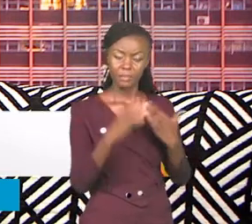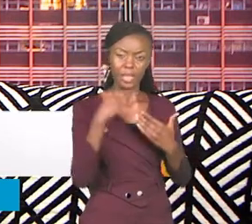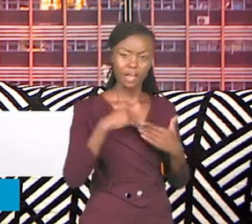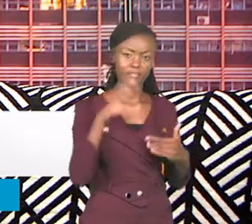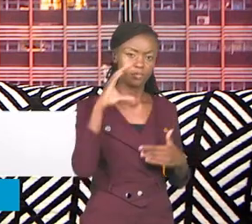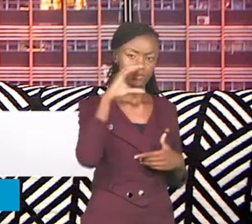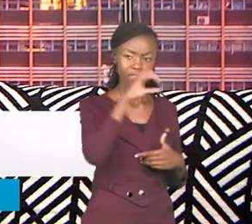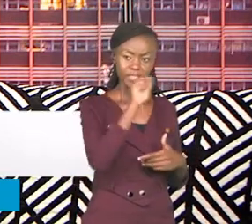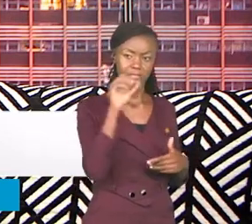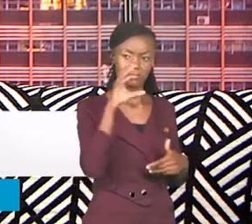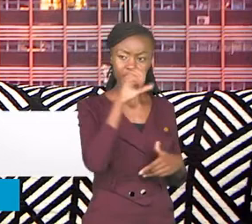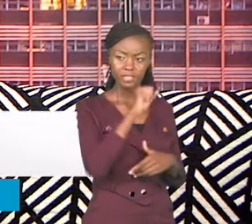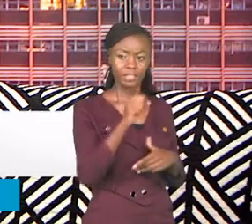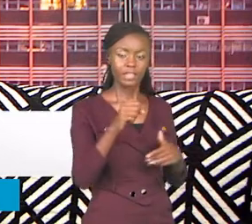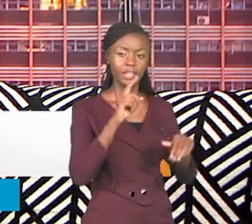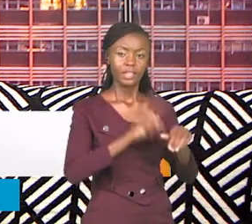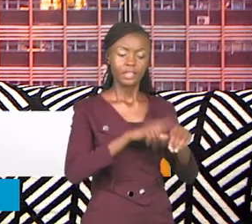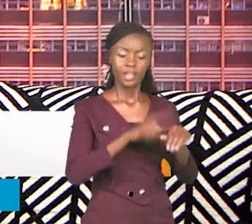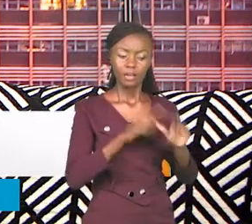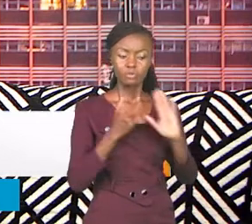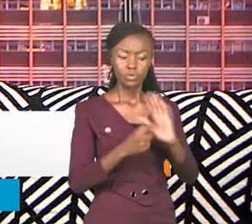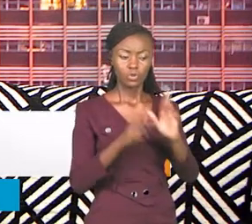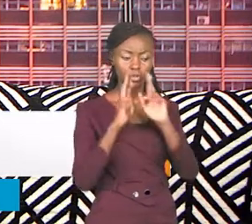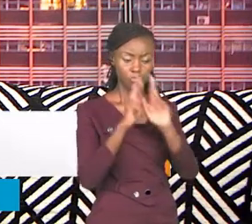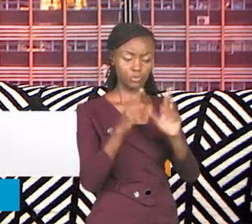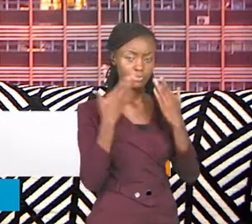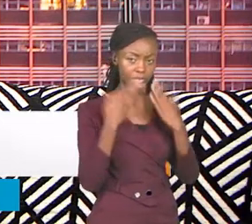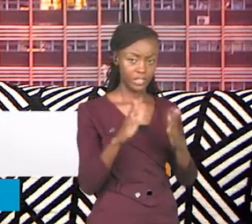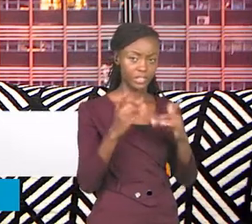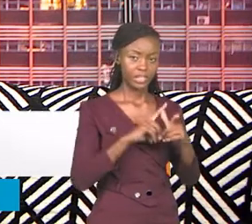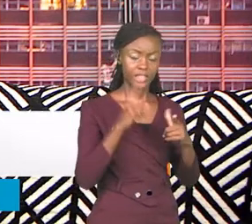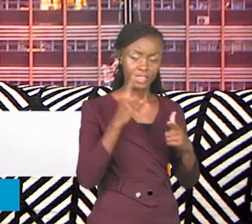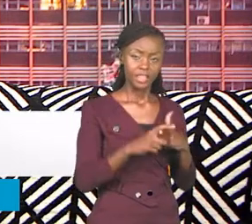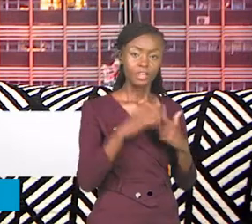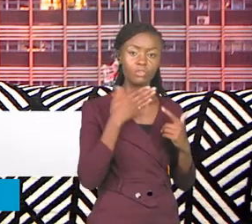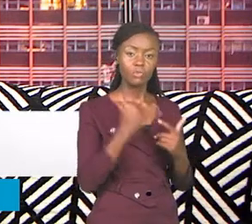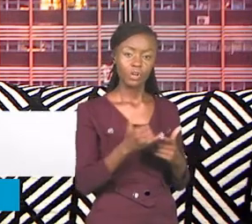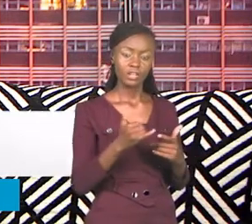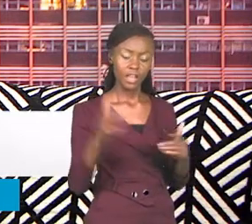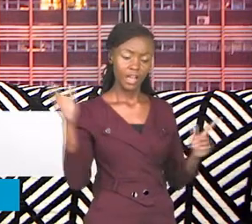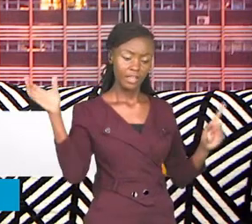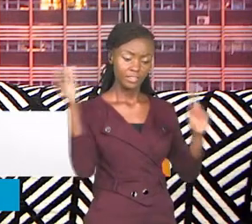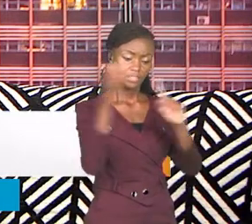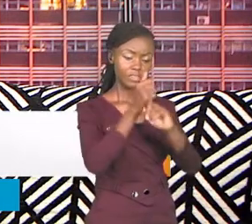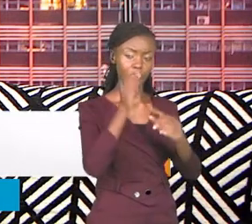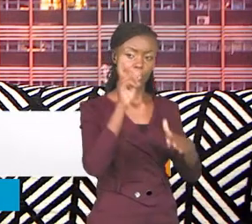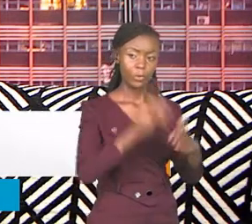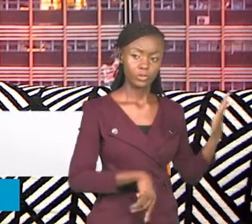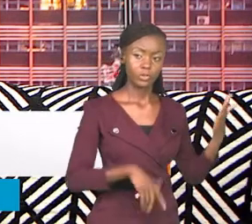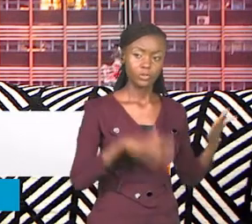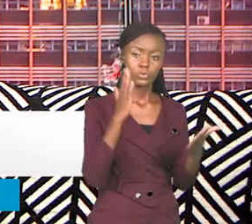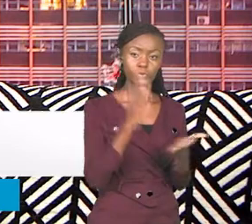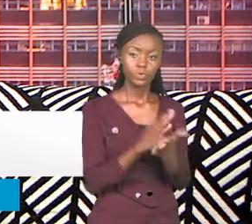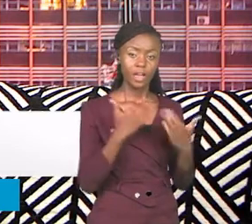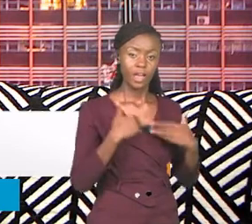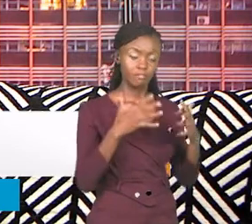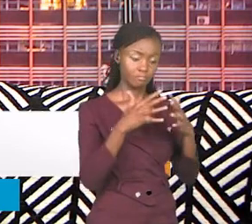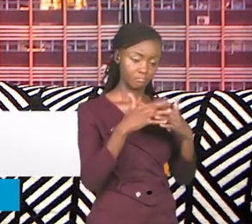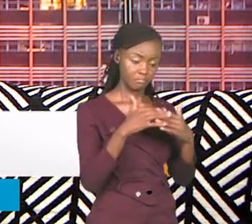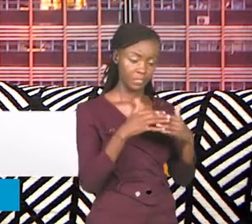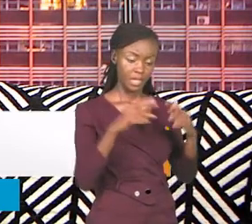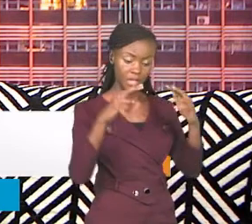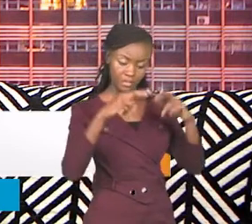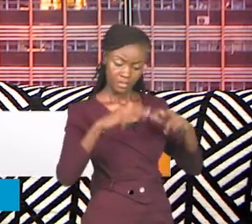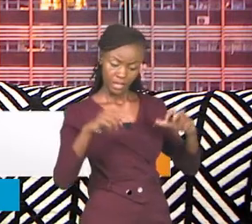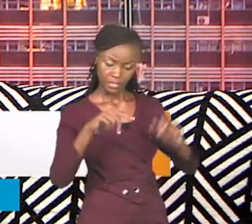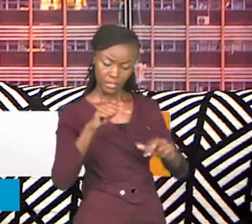missing. Okay. And so when we bring out this report, one of the things that we want to achieve is, yes, then the engineers will look at the